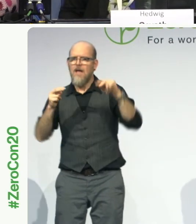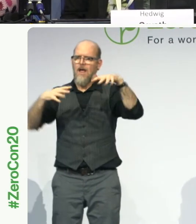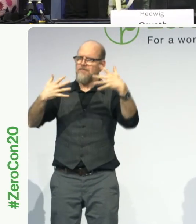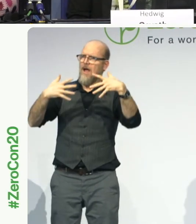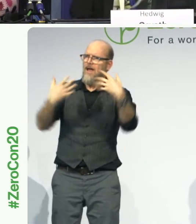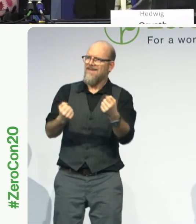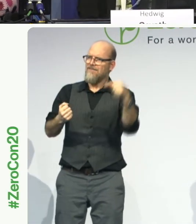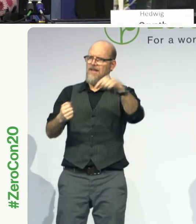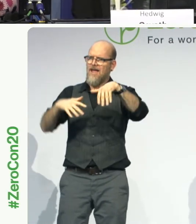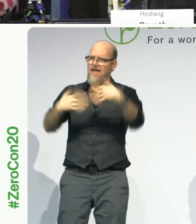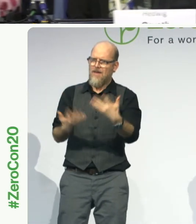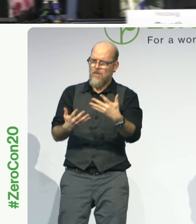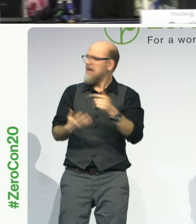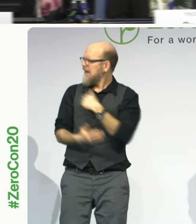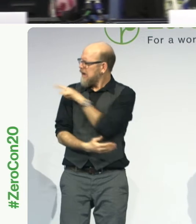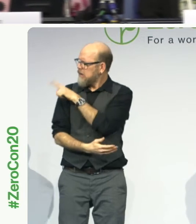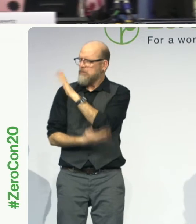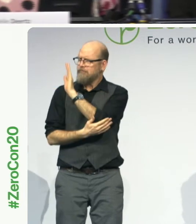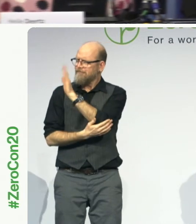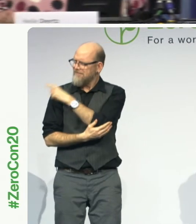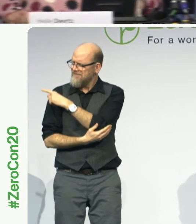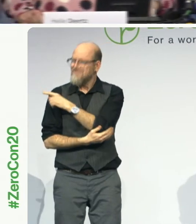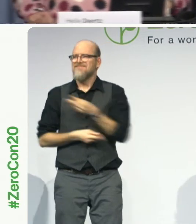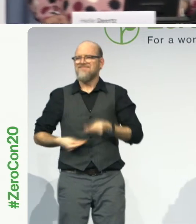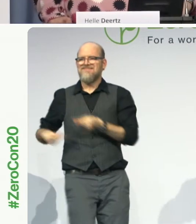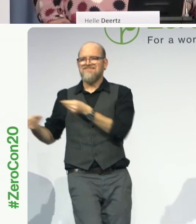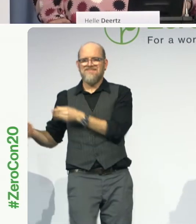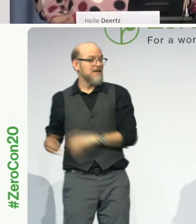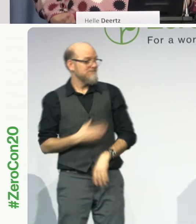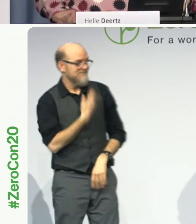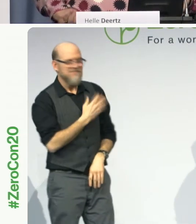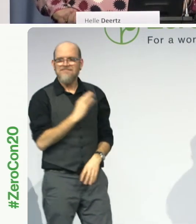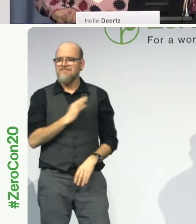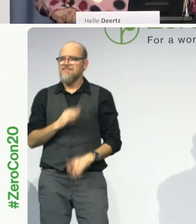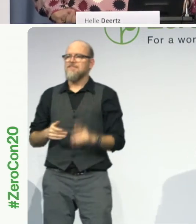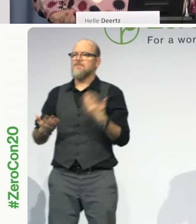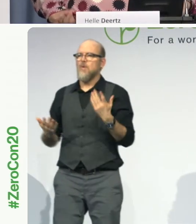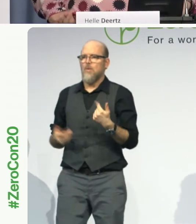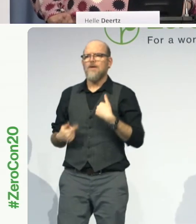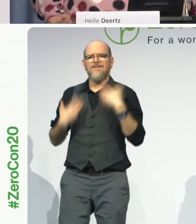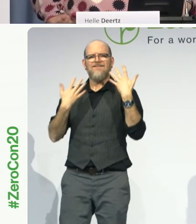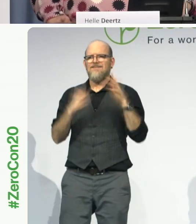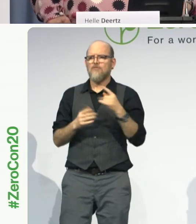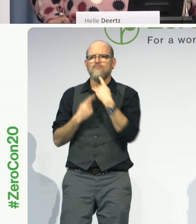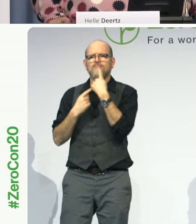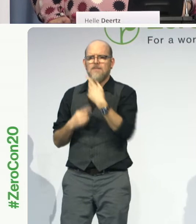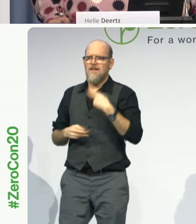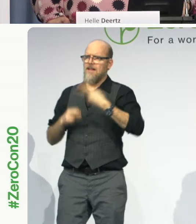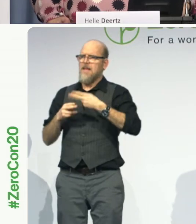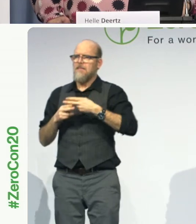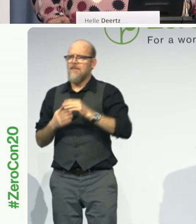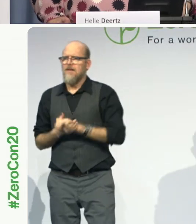over to Helle. Yeah, thank you, Hedi. Yeah, as I've already said, I'm Helle, and